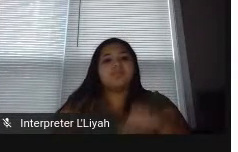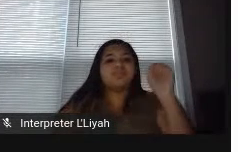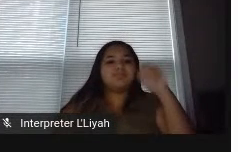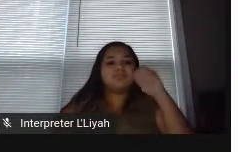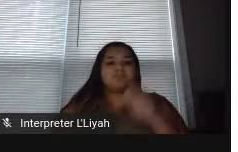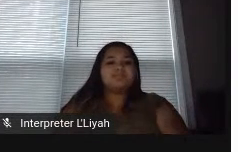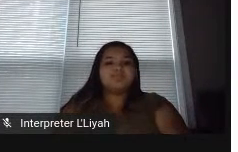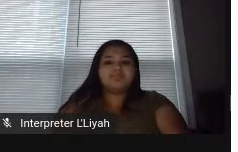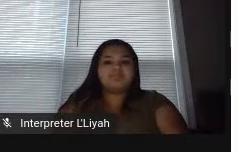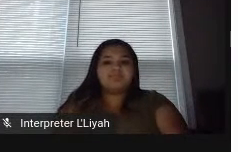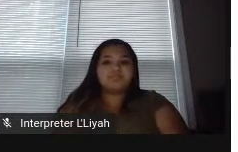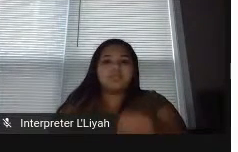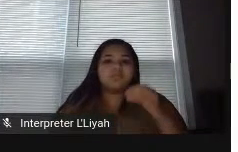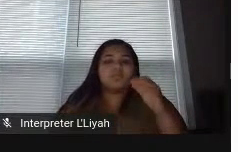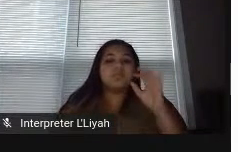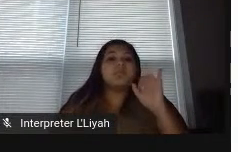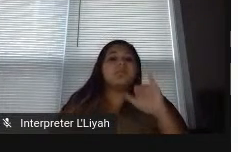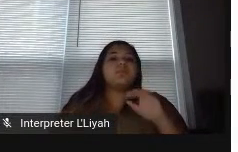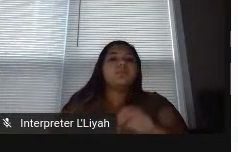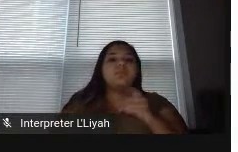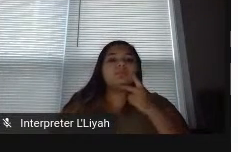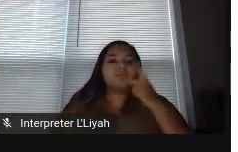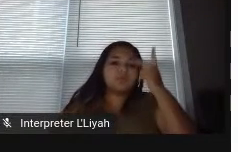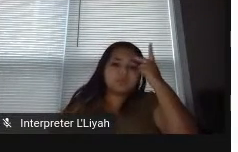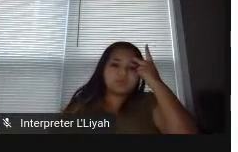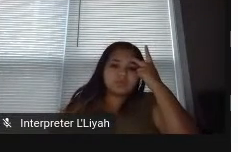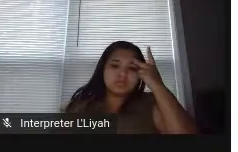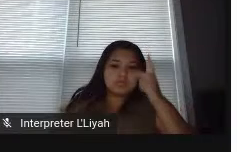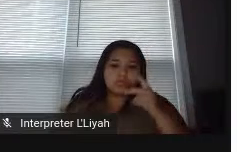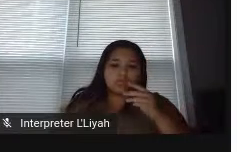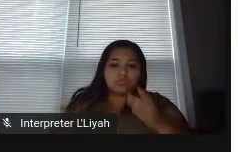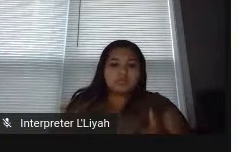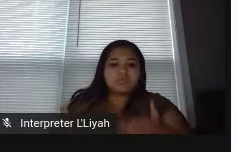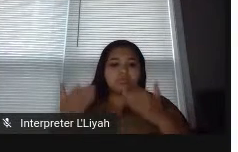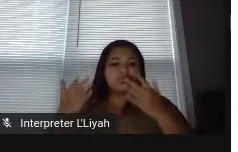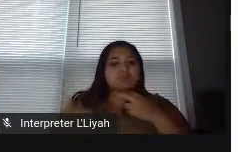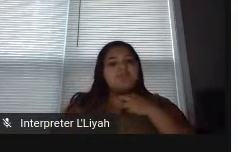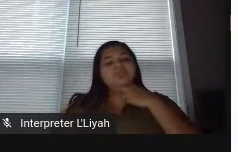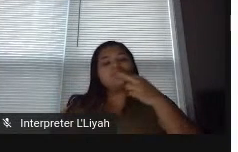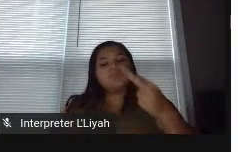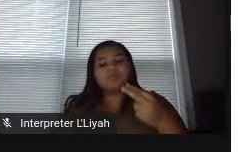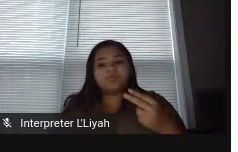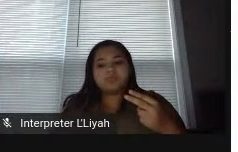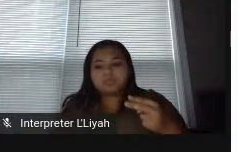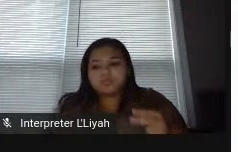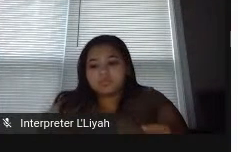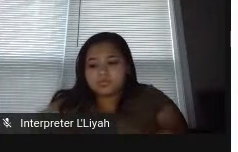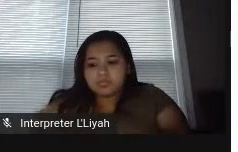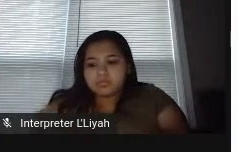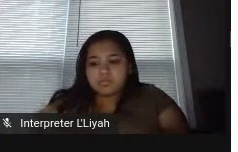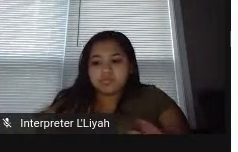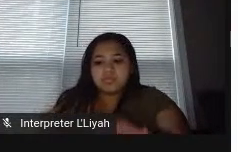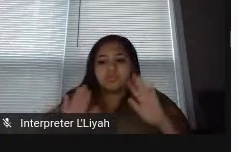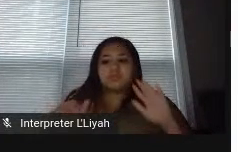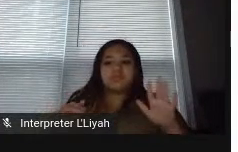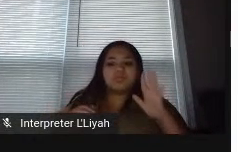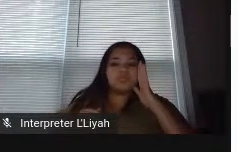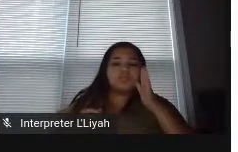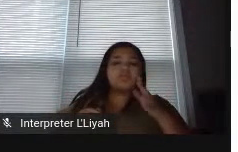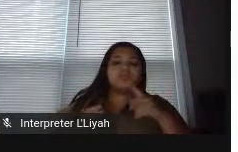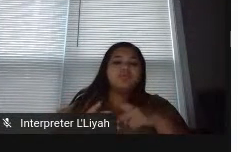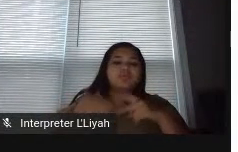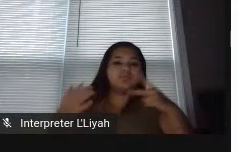Yeah. Unless more parents raise their voice, children are going to fall